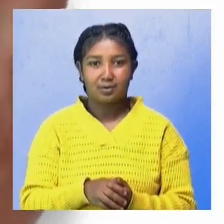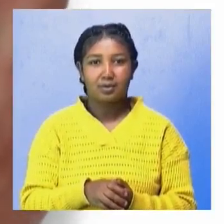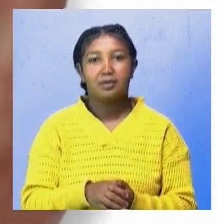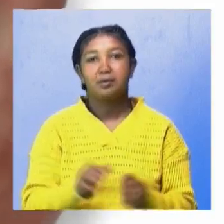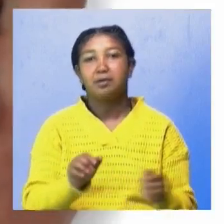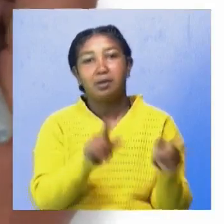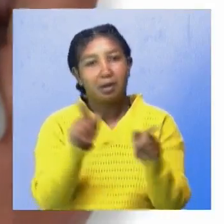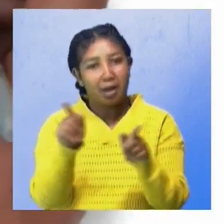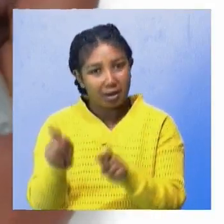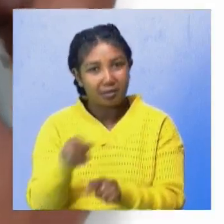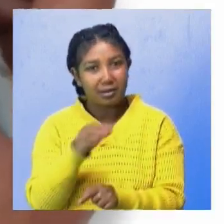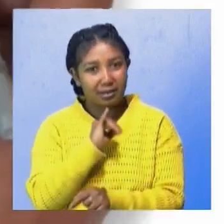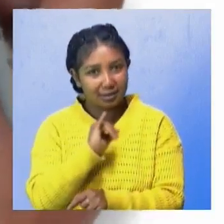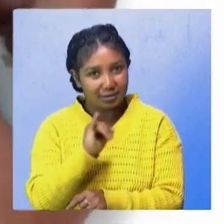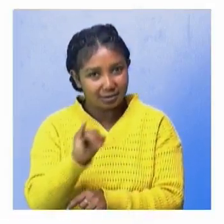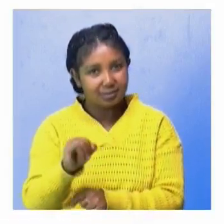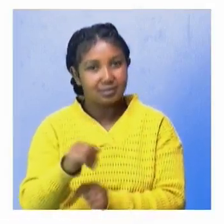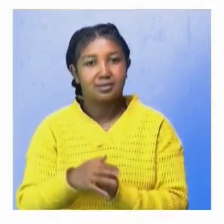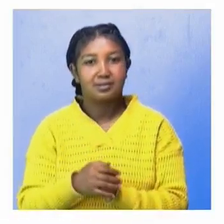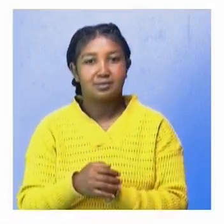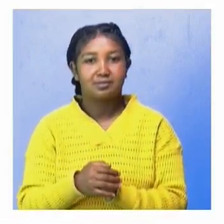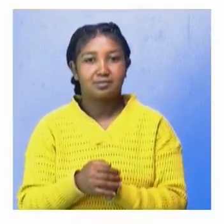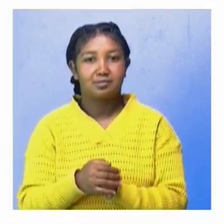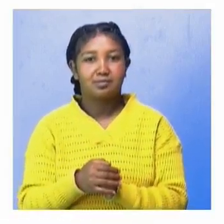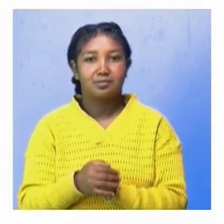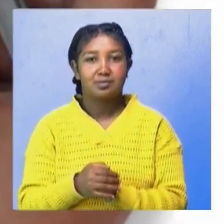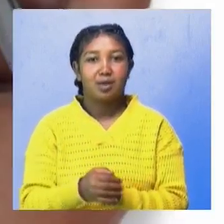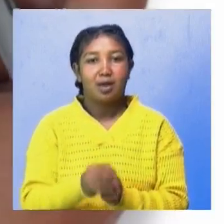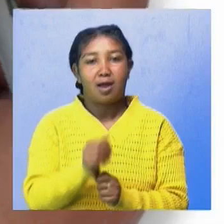like is,